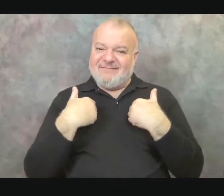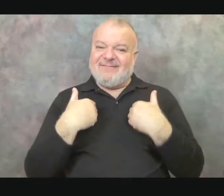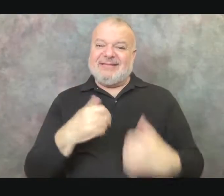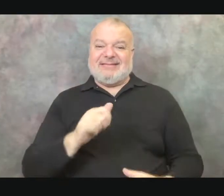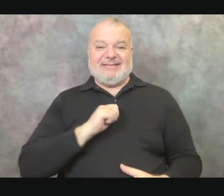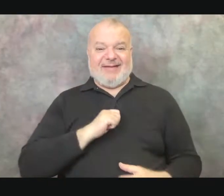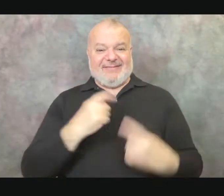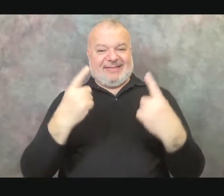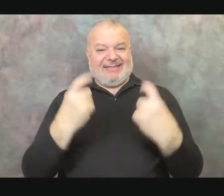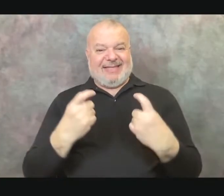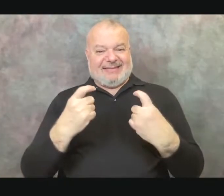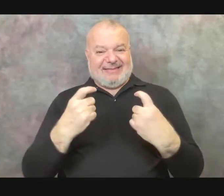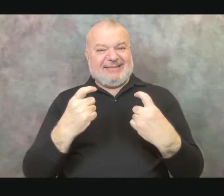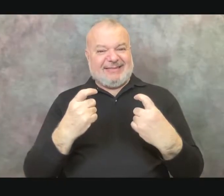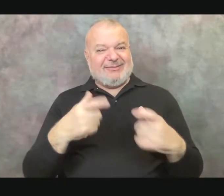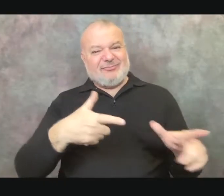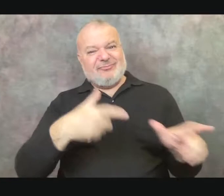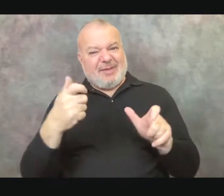for 15 seconds.